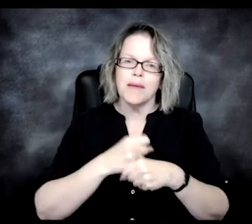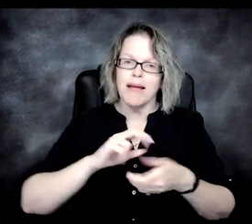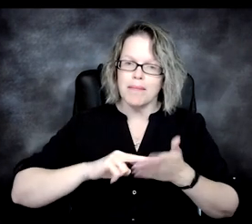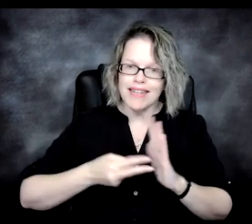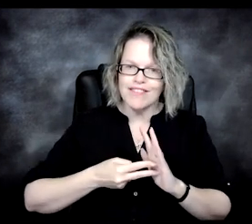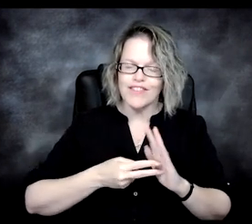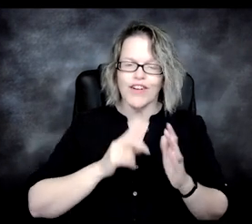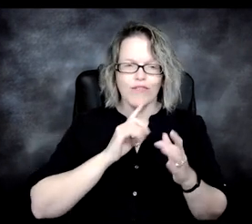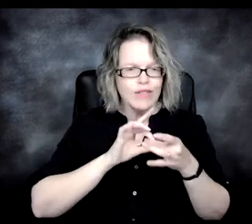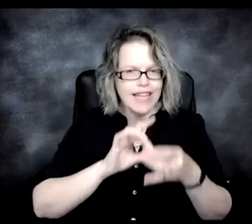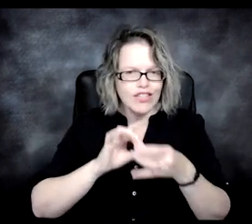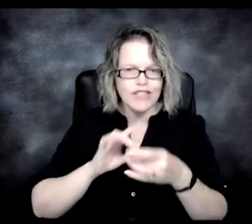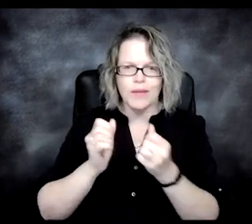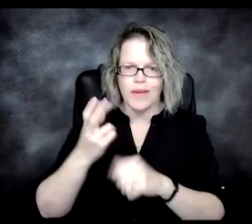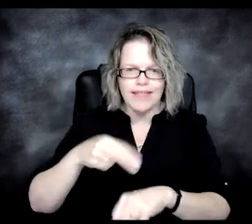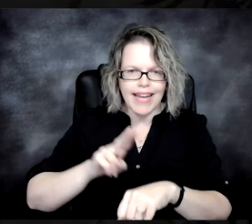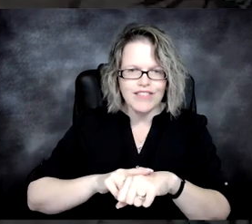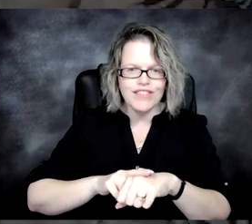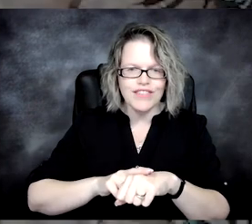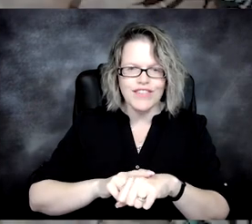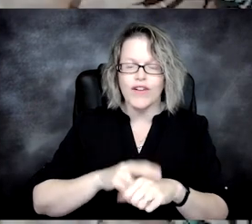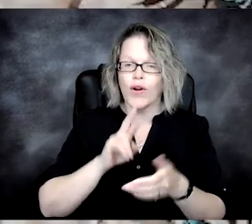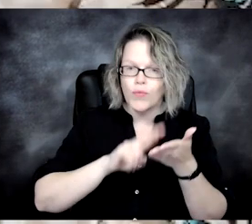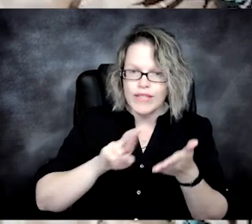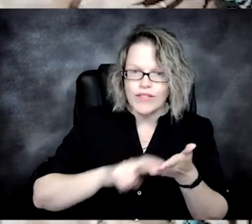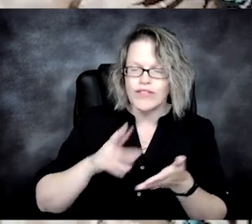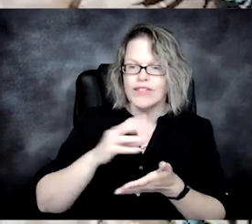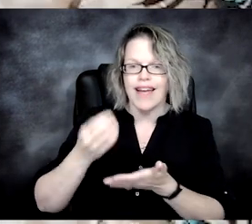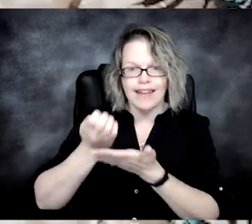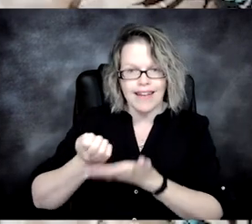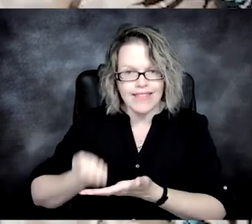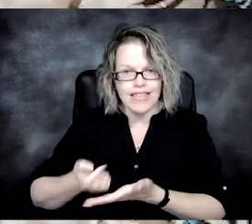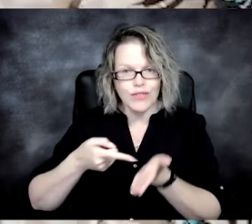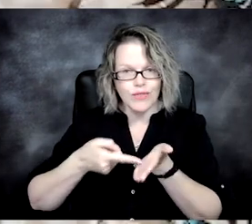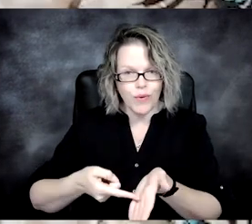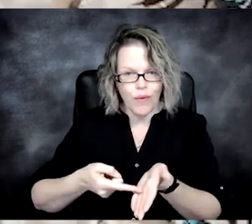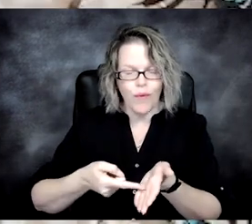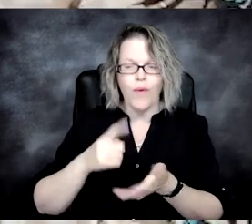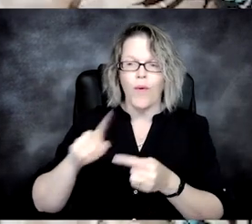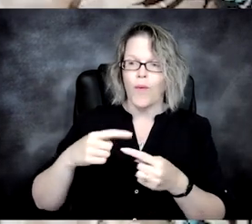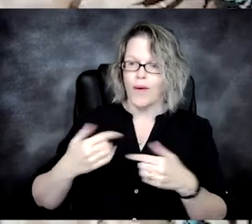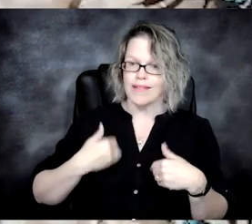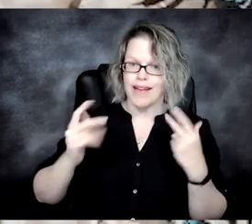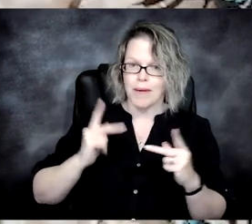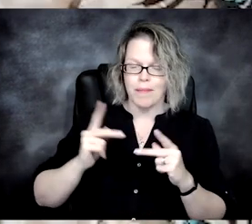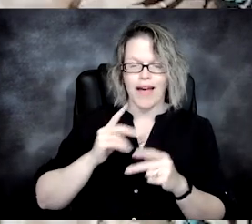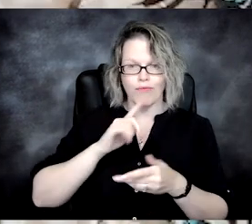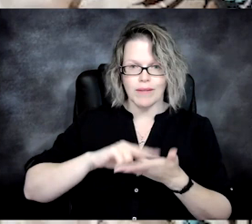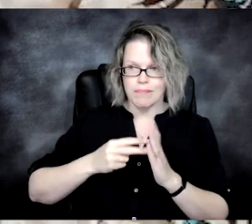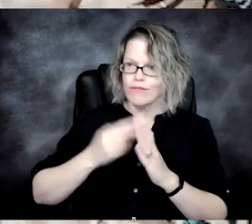reciprocal relationships with nature. Research and anecdotal evidence show that when youth have meaningful outdoor